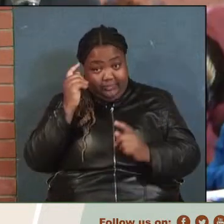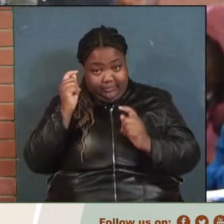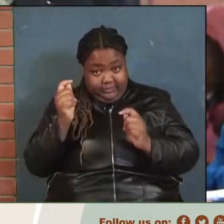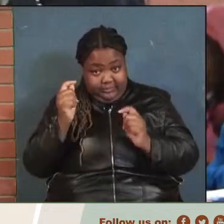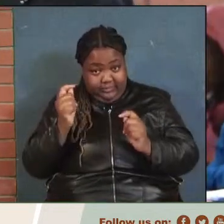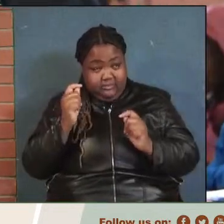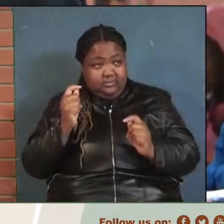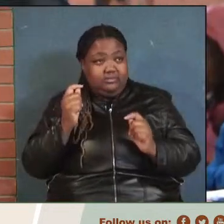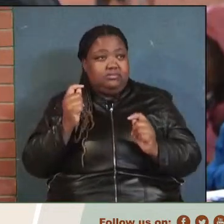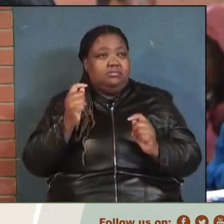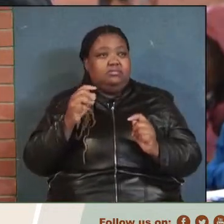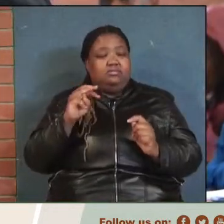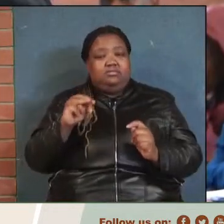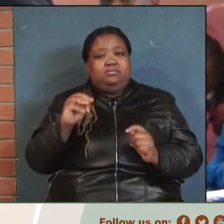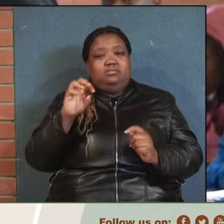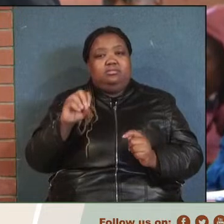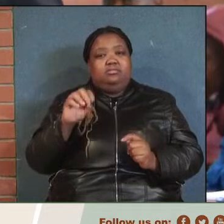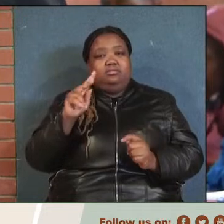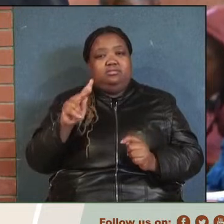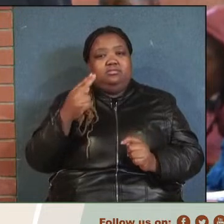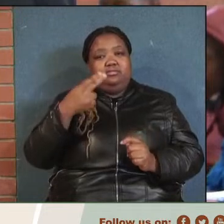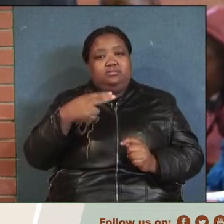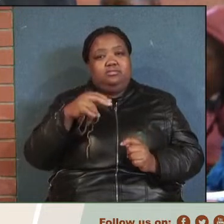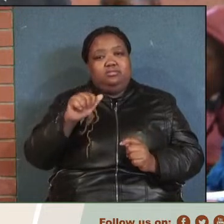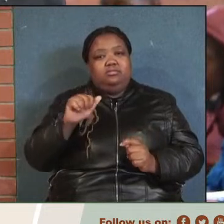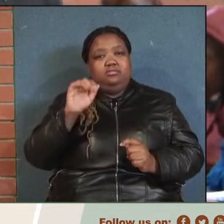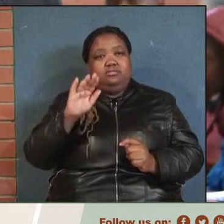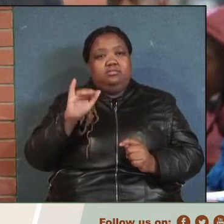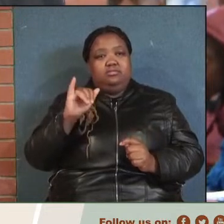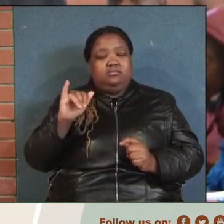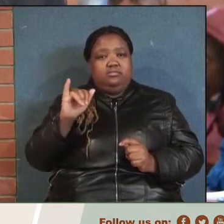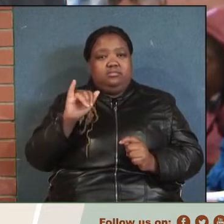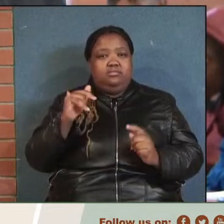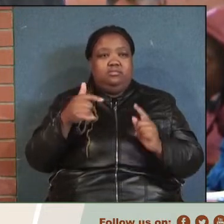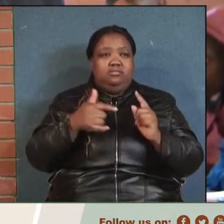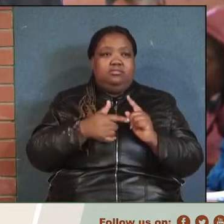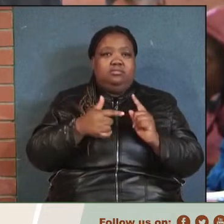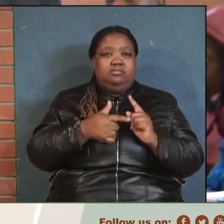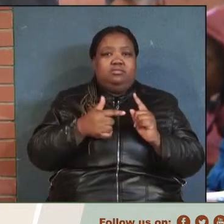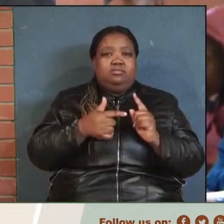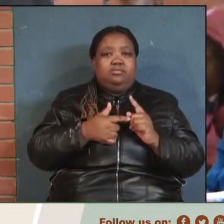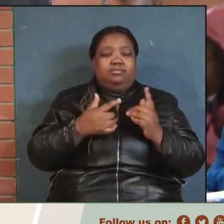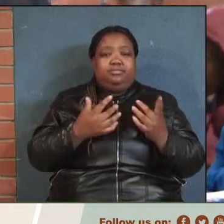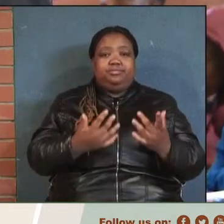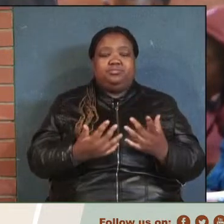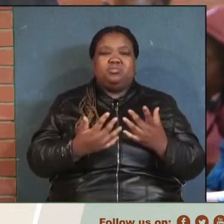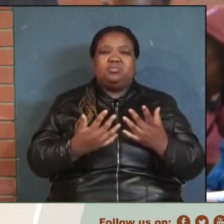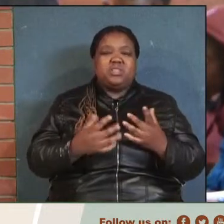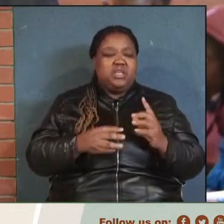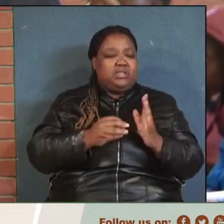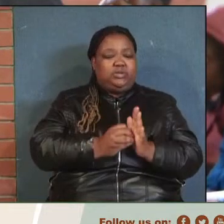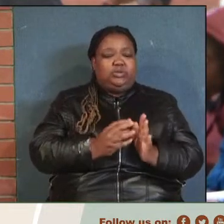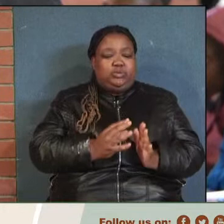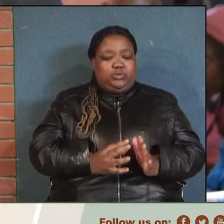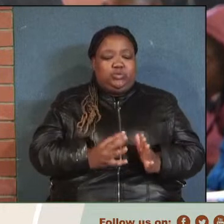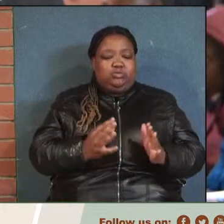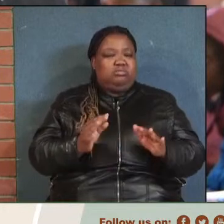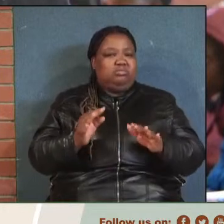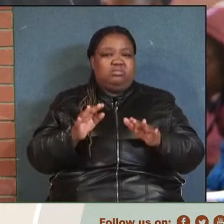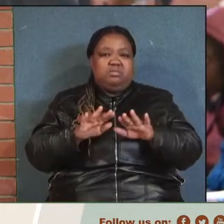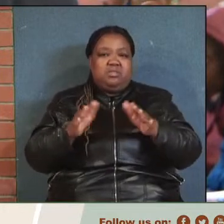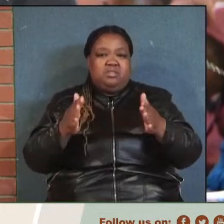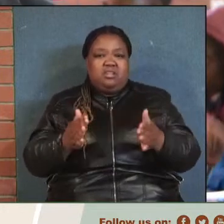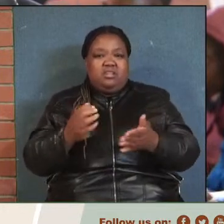Mkari, okay, good. How is a student supposed to pay if they come from a poor background? And what if it was a